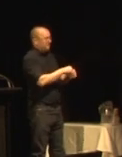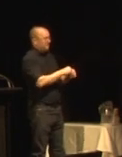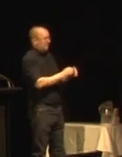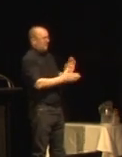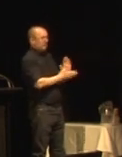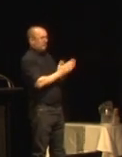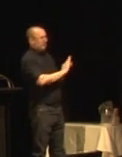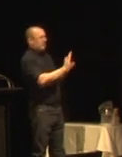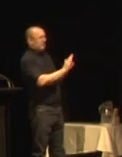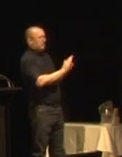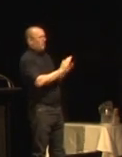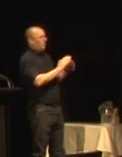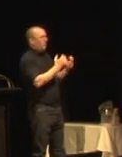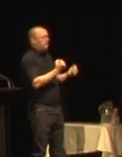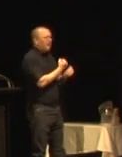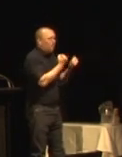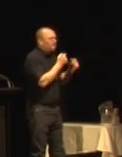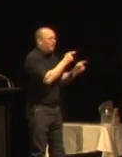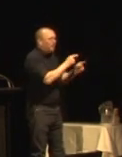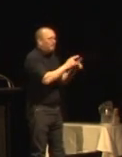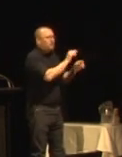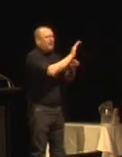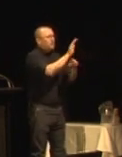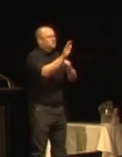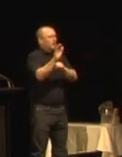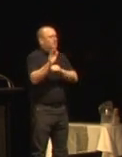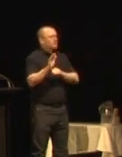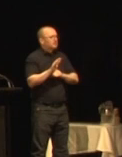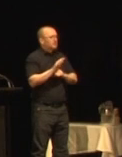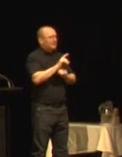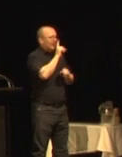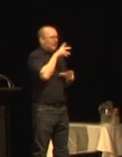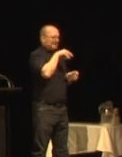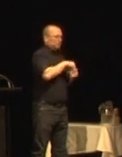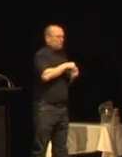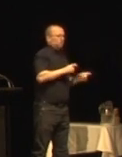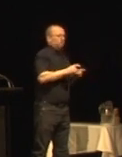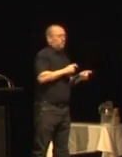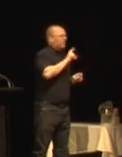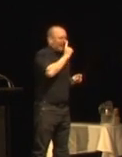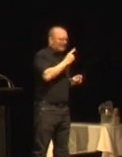to come from outside of the institution. They were beyond our direct control.